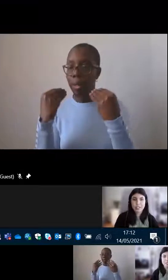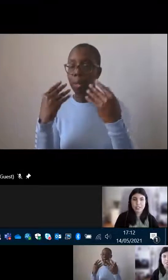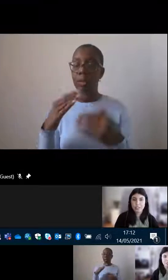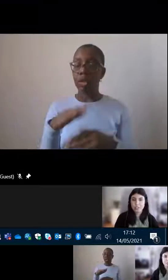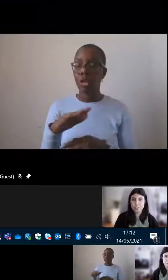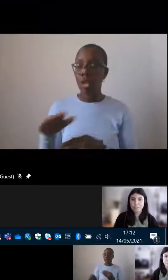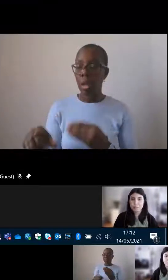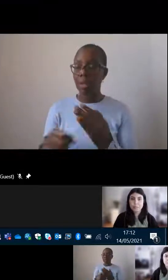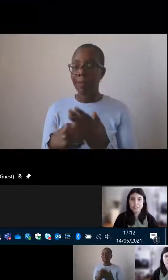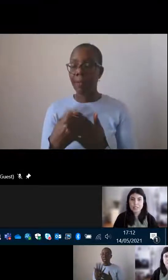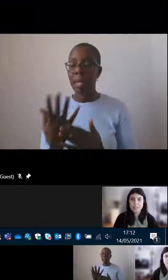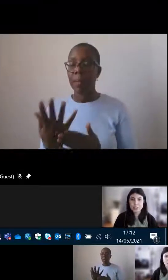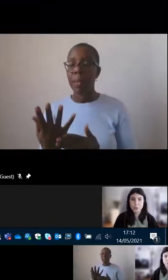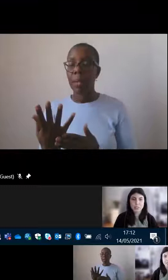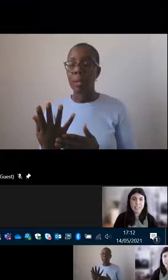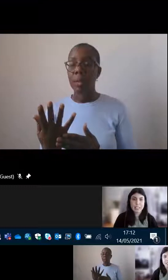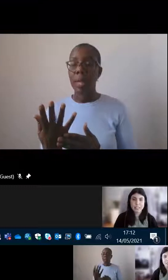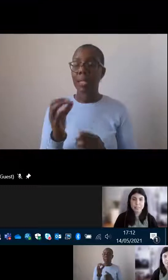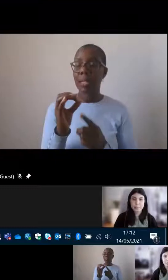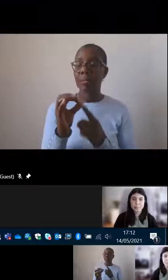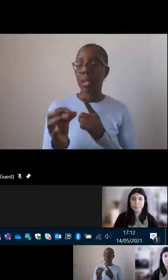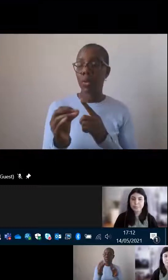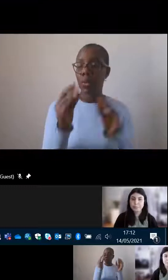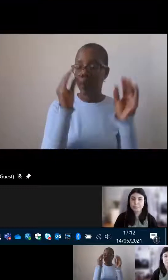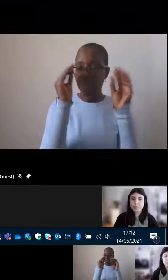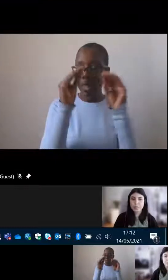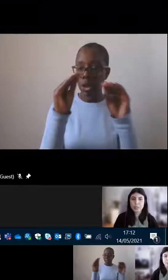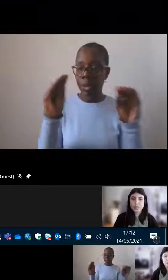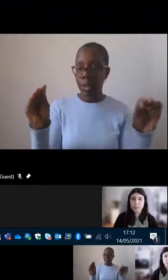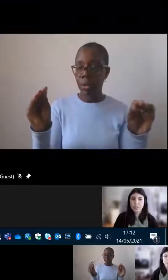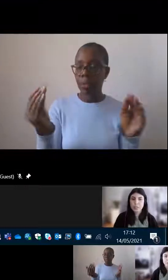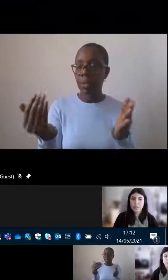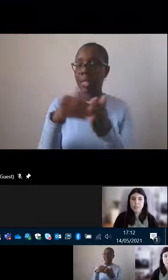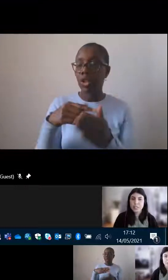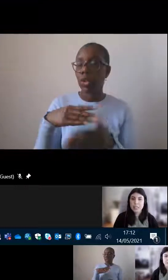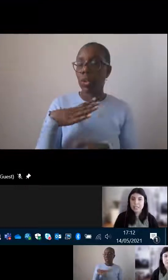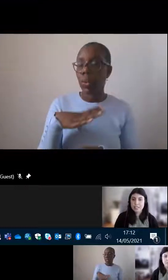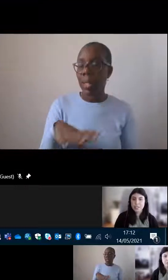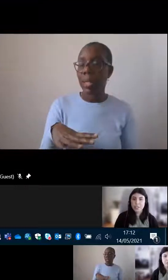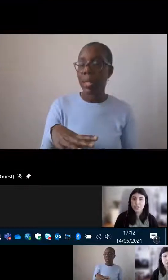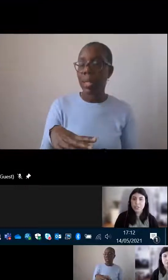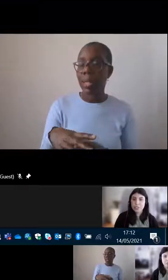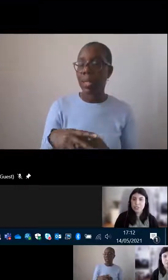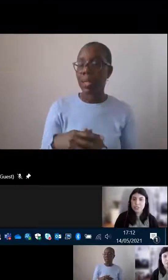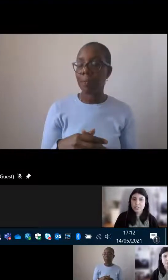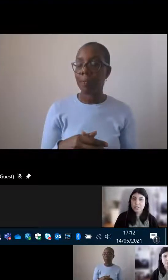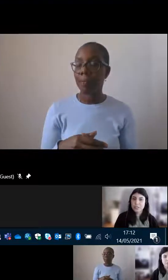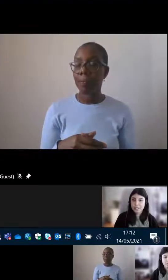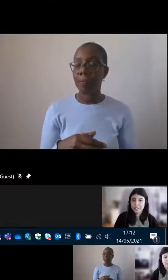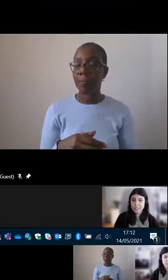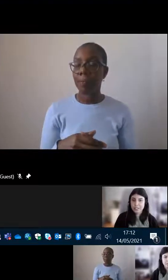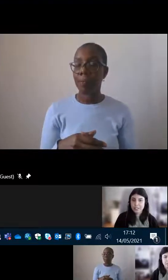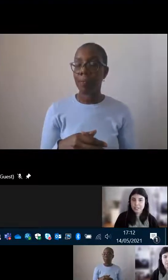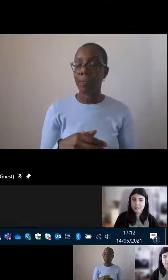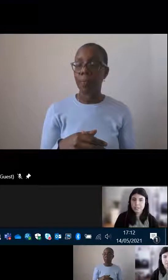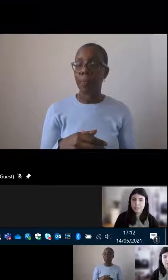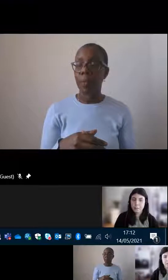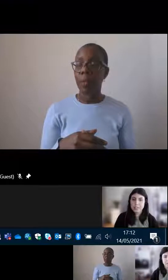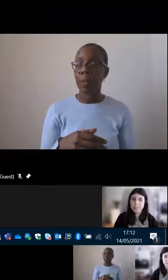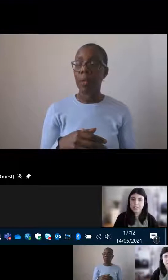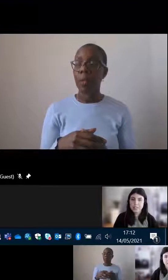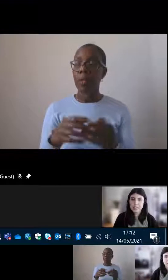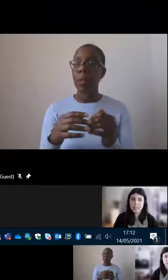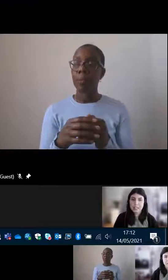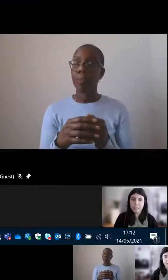special educational and additional needs. The BSL Universal Services, so